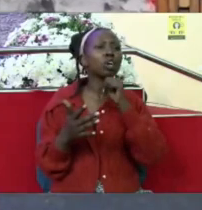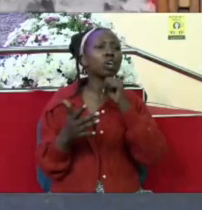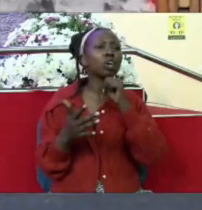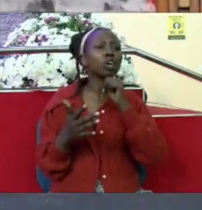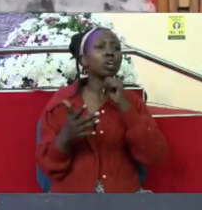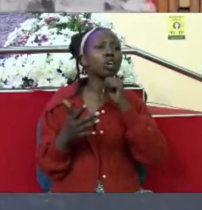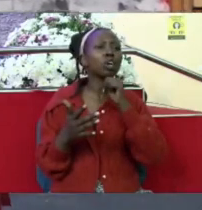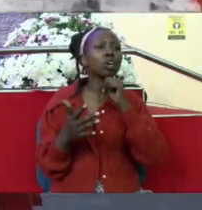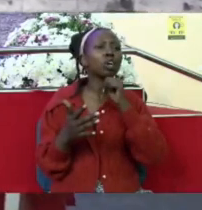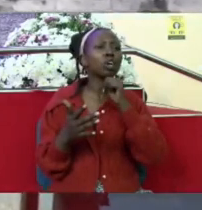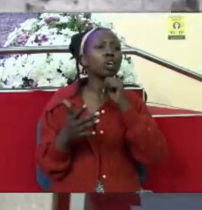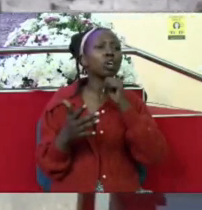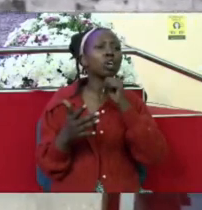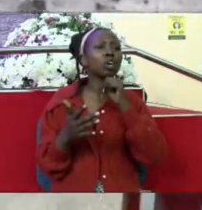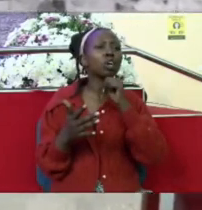watu wanafikiria.